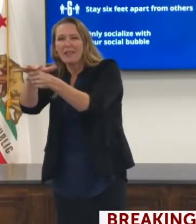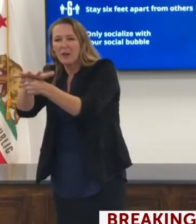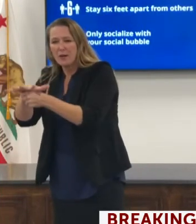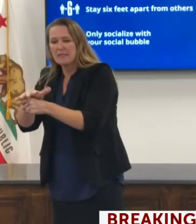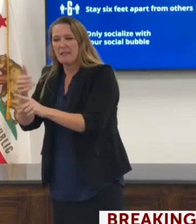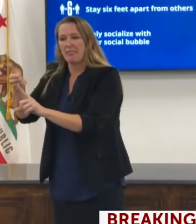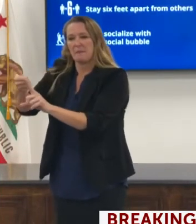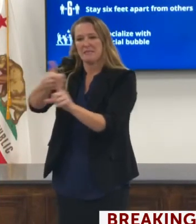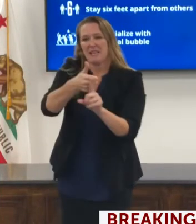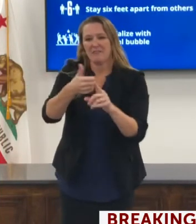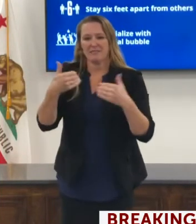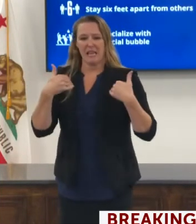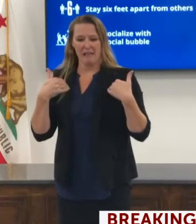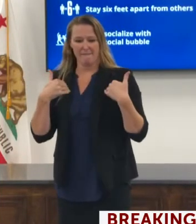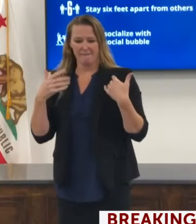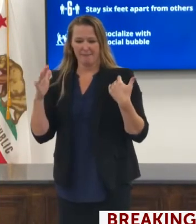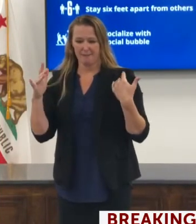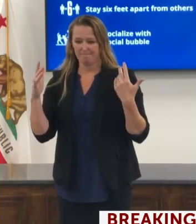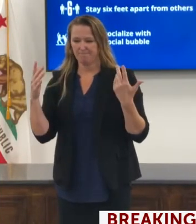have worse